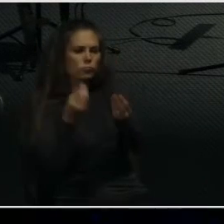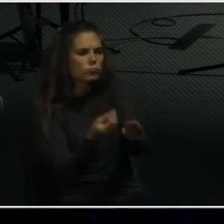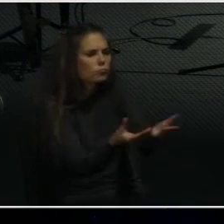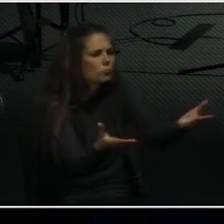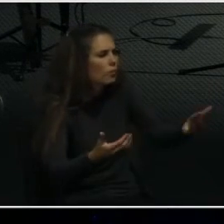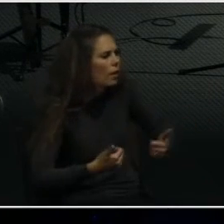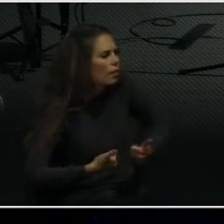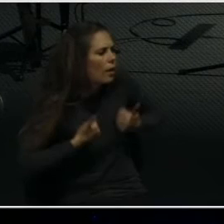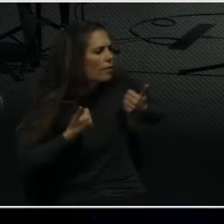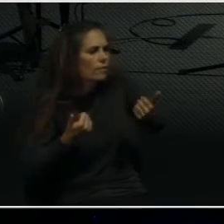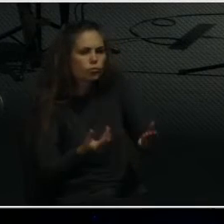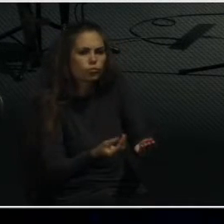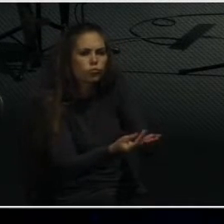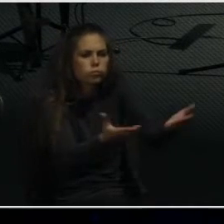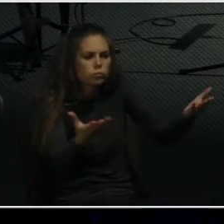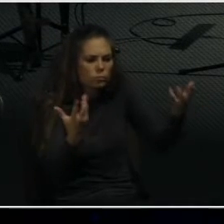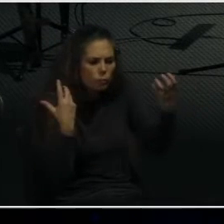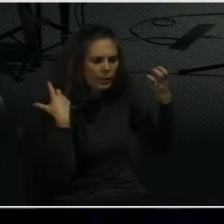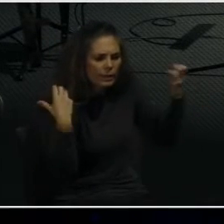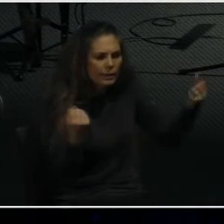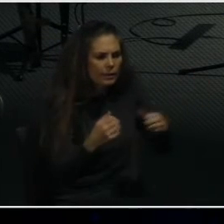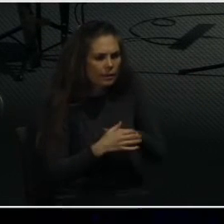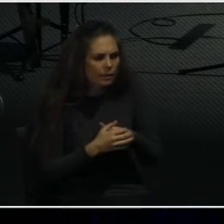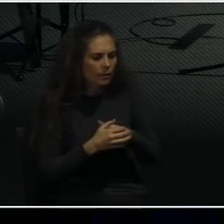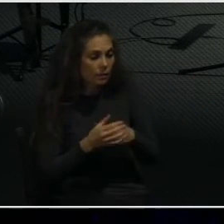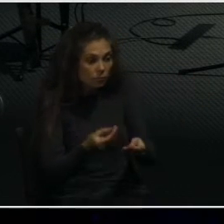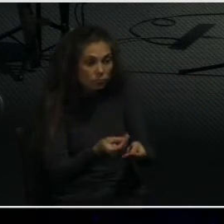people by the Spirit.